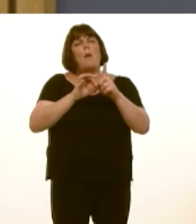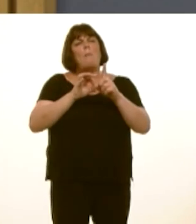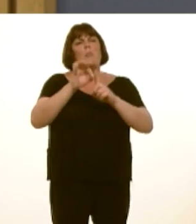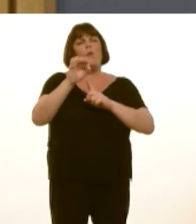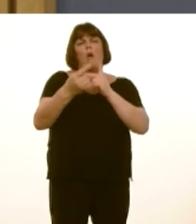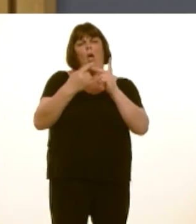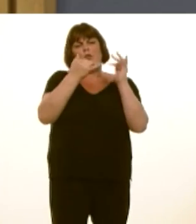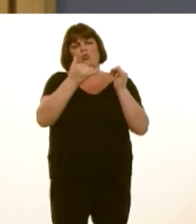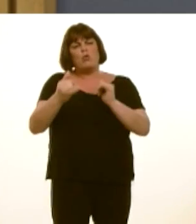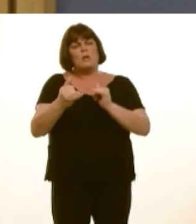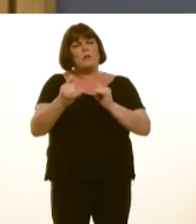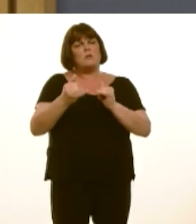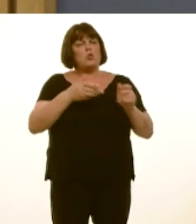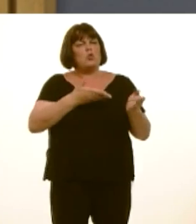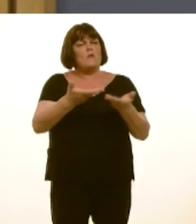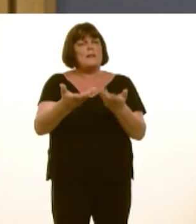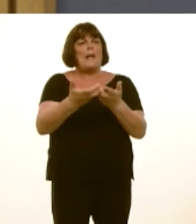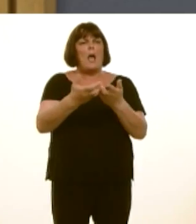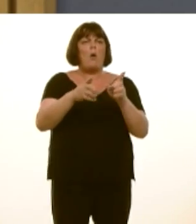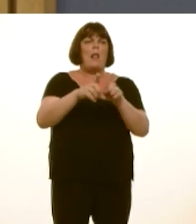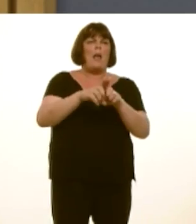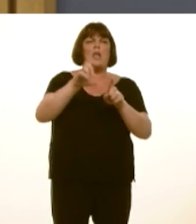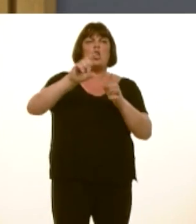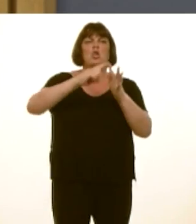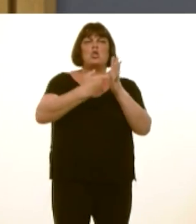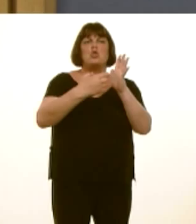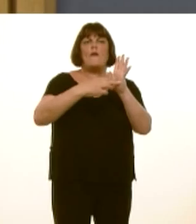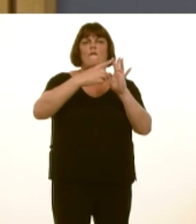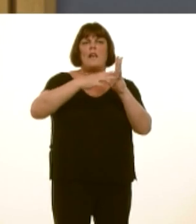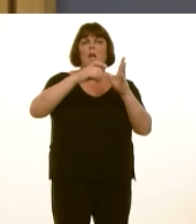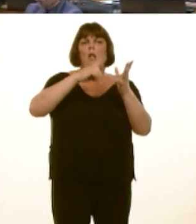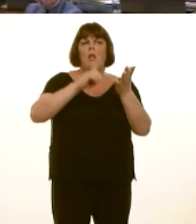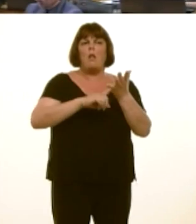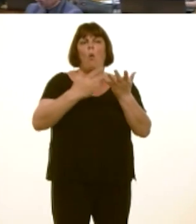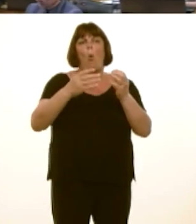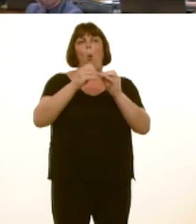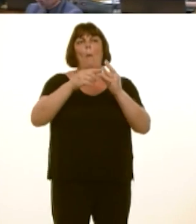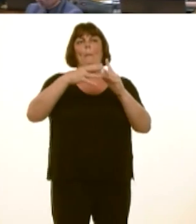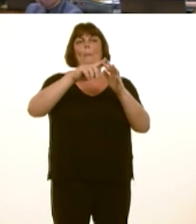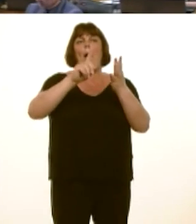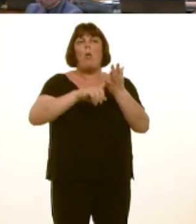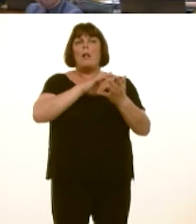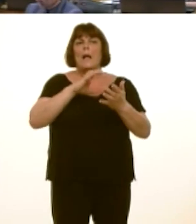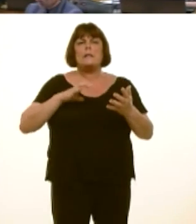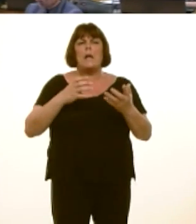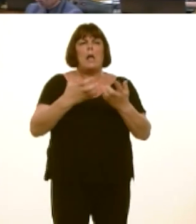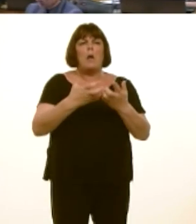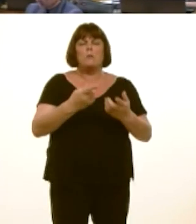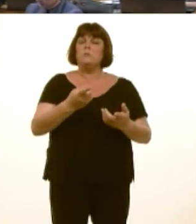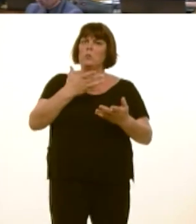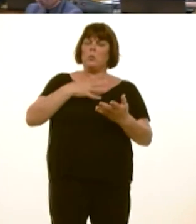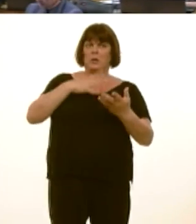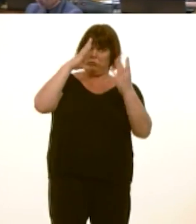other screening services, such as cervical cancer and bowel cancer? It's to do with publicity, of course, and making people